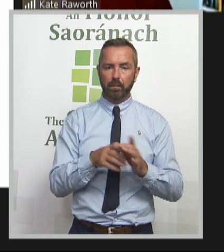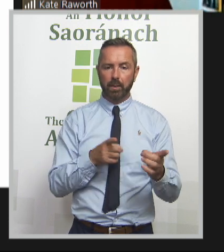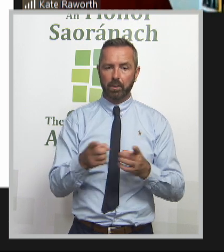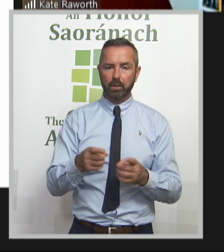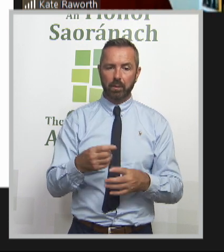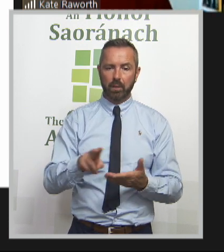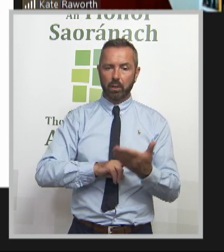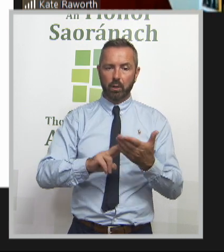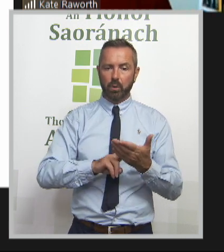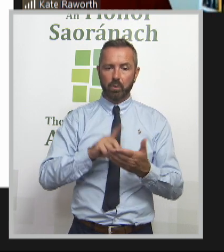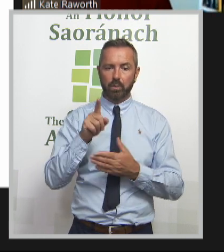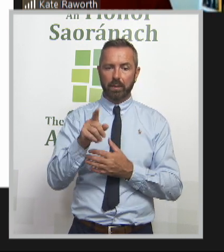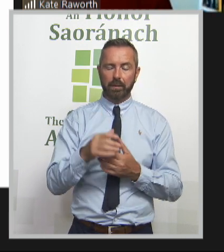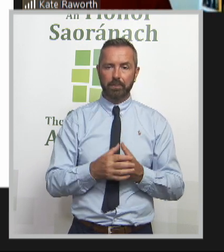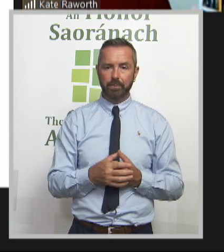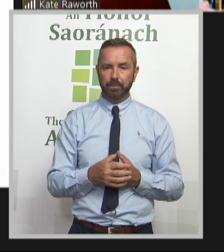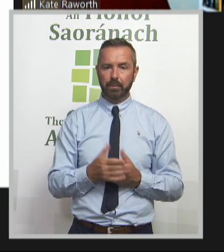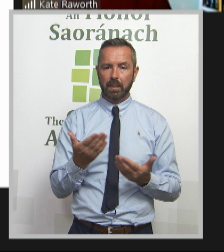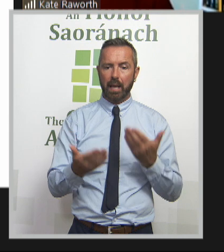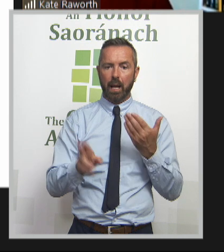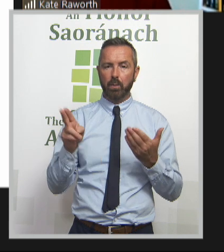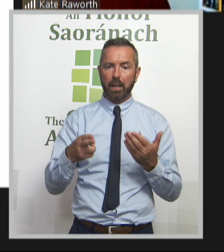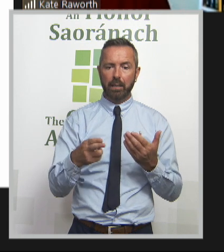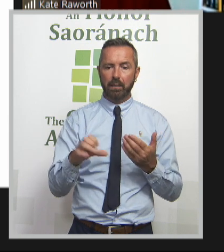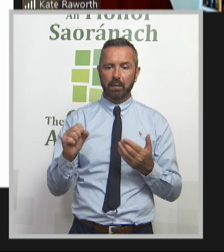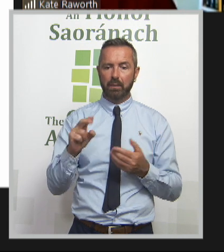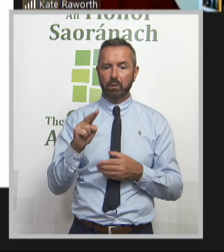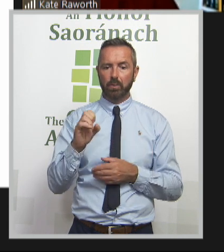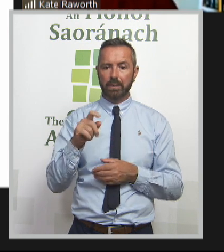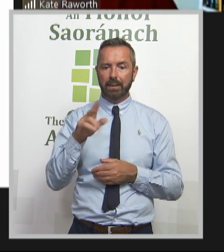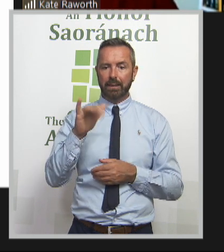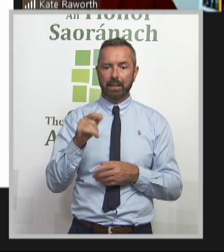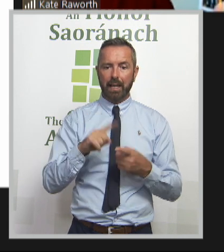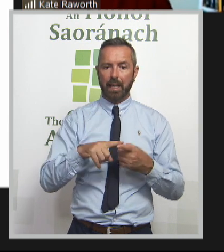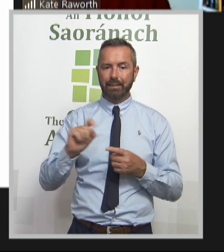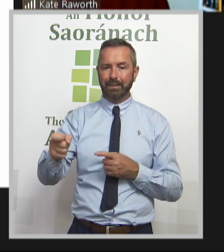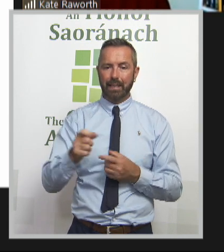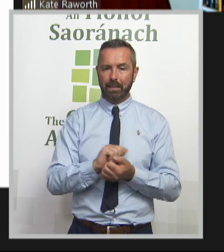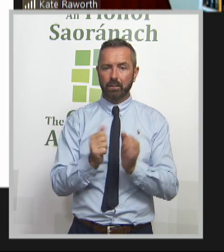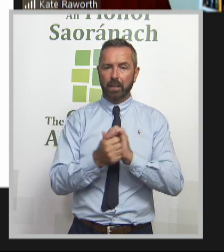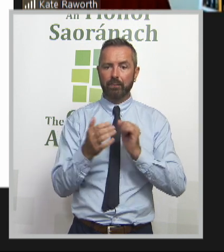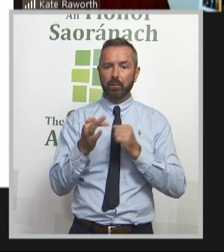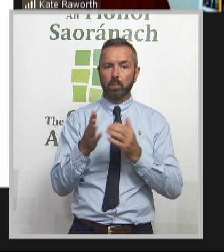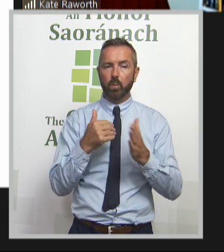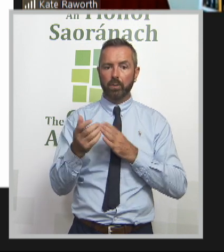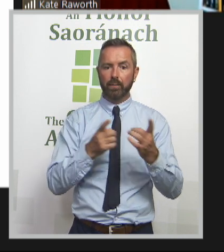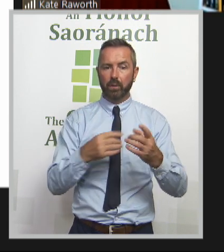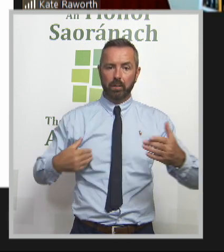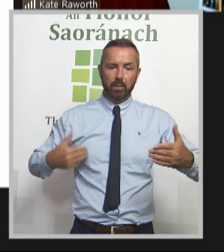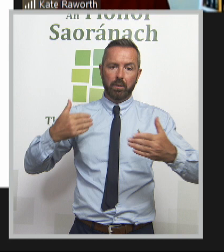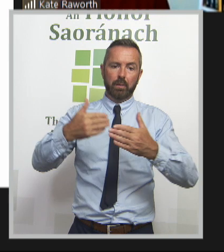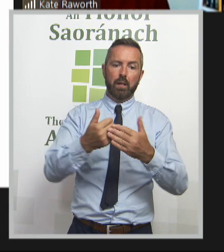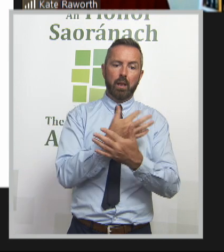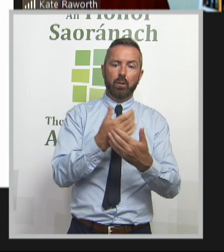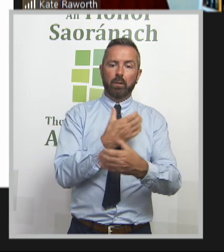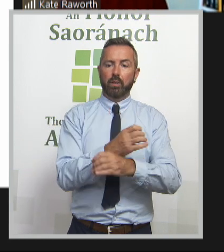finance to underpin the living world? How can subsidies and taxes be totally shifted from what they have often done in so many countries,